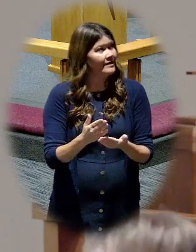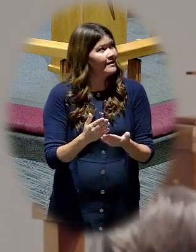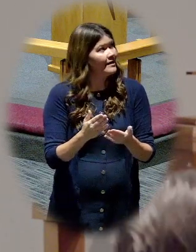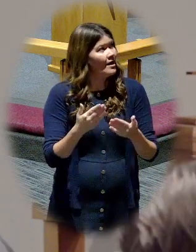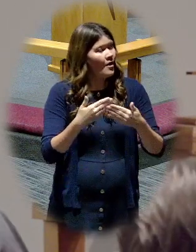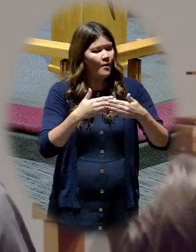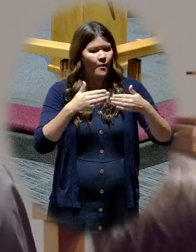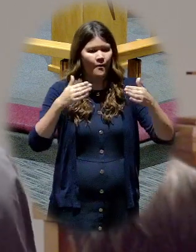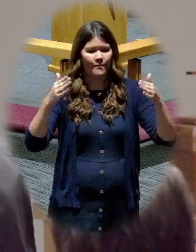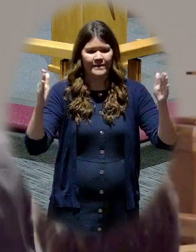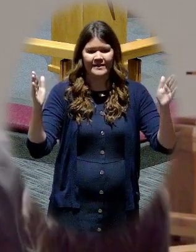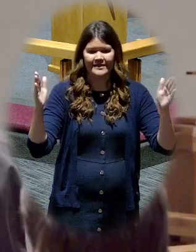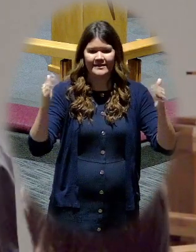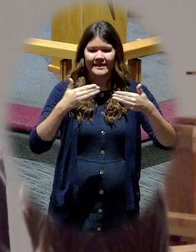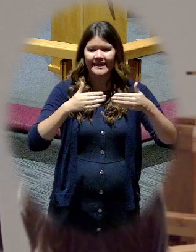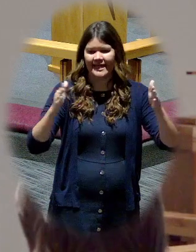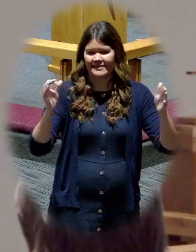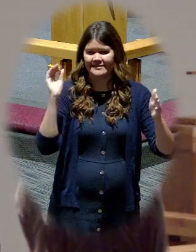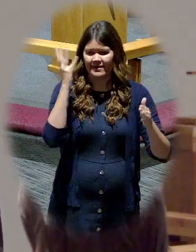Thy Gates of Beauty."